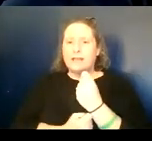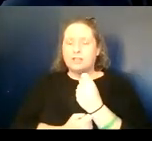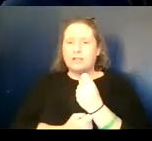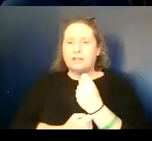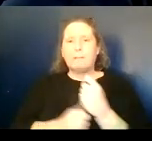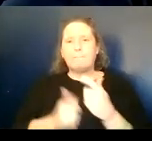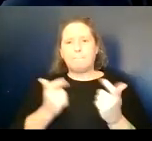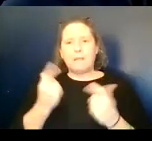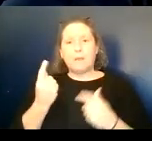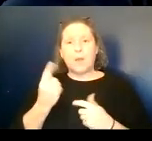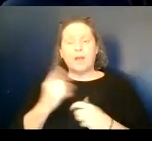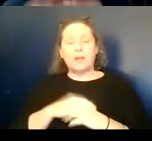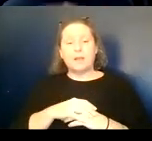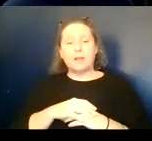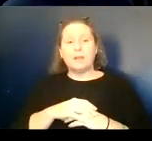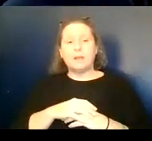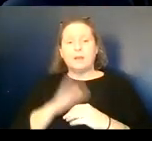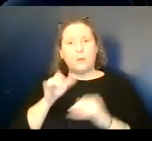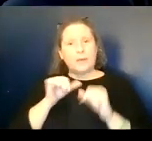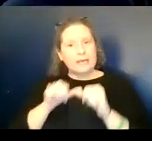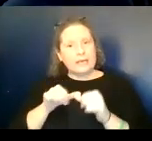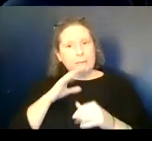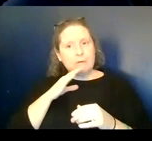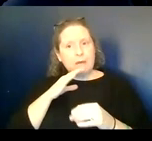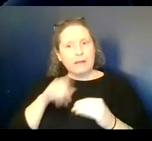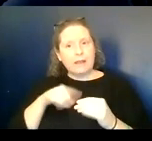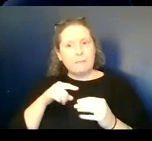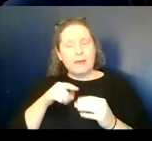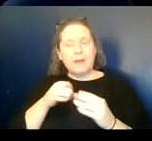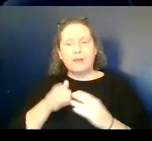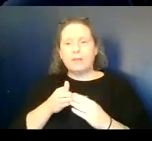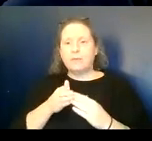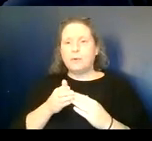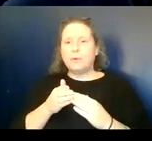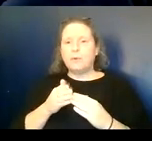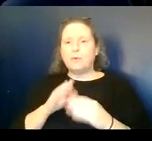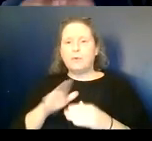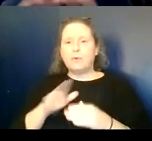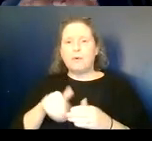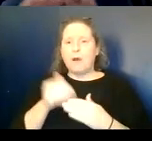and we will keep talking about it throughout the presentation and webinar.